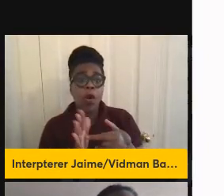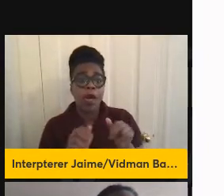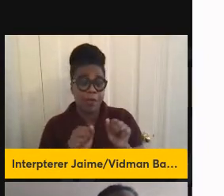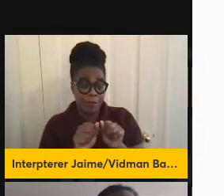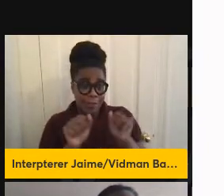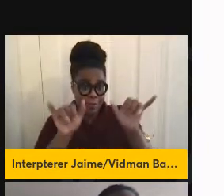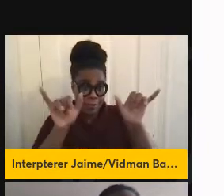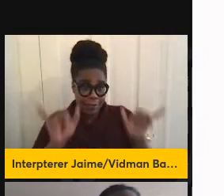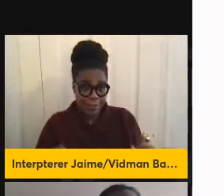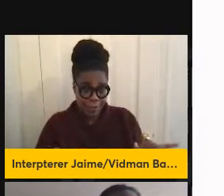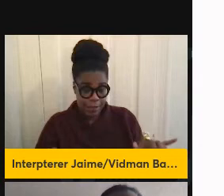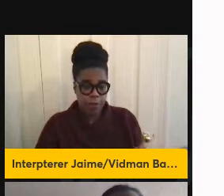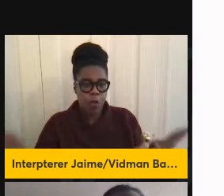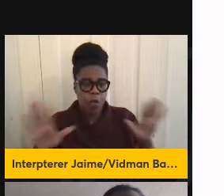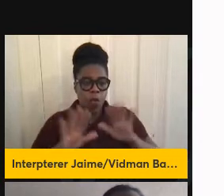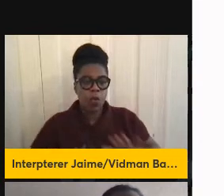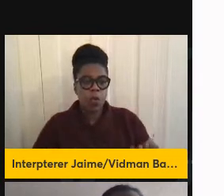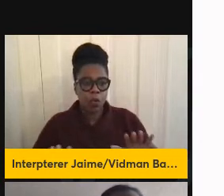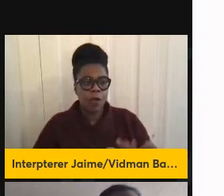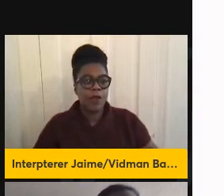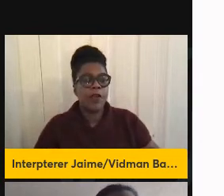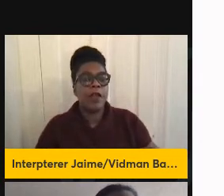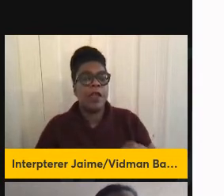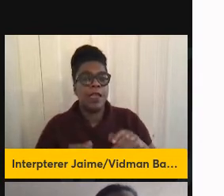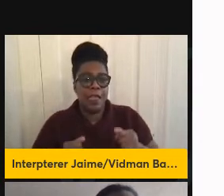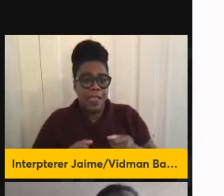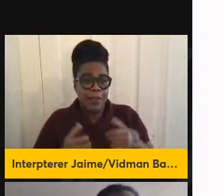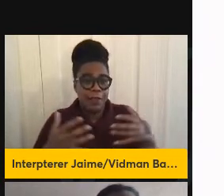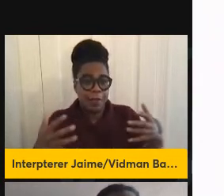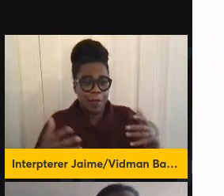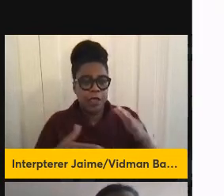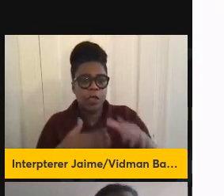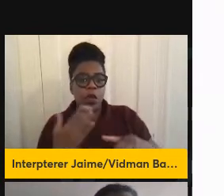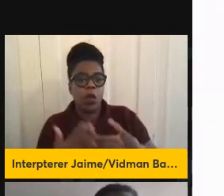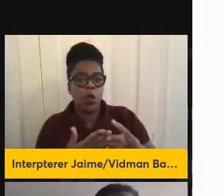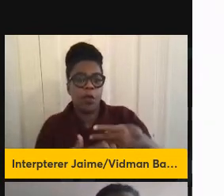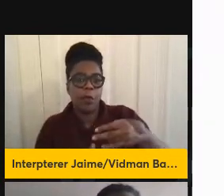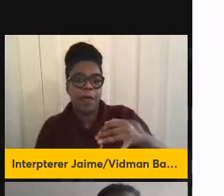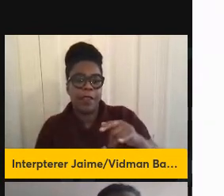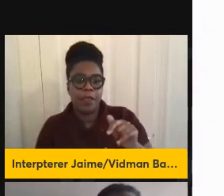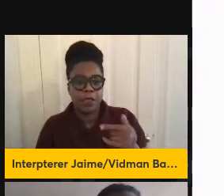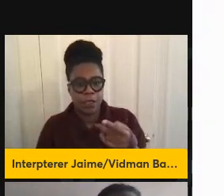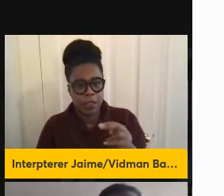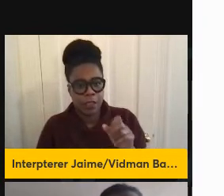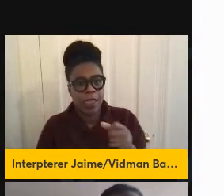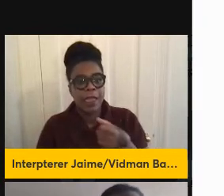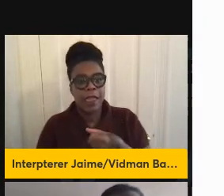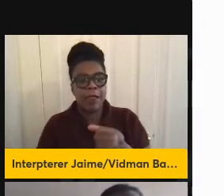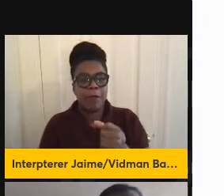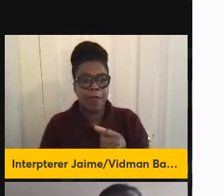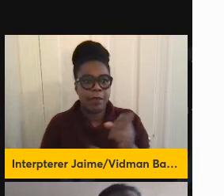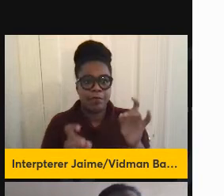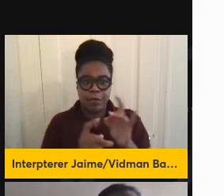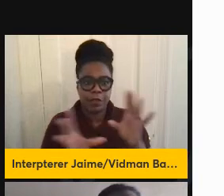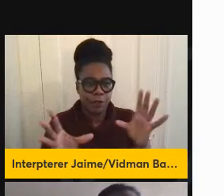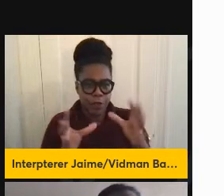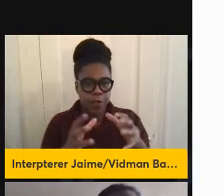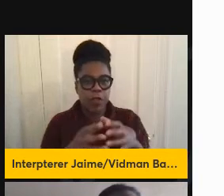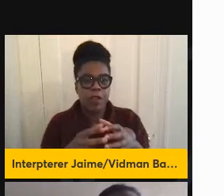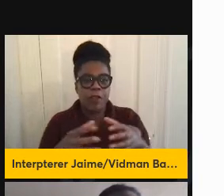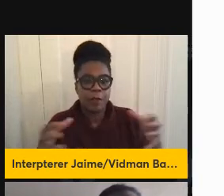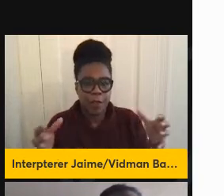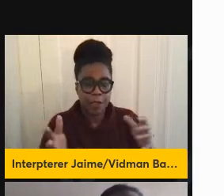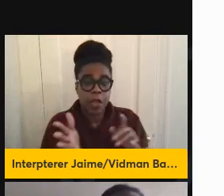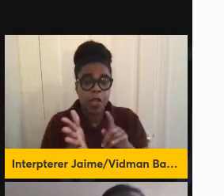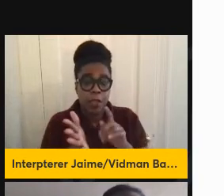role in immunological amnesia, because all of these pathogens induce severe inflammation. So when we look to the literature, we